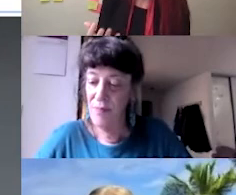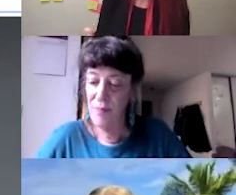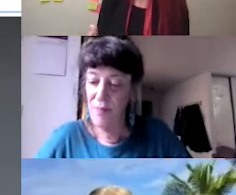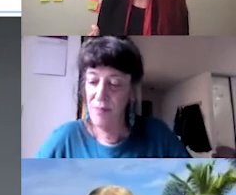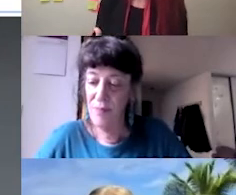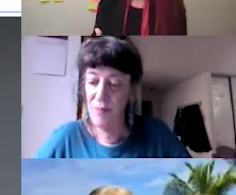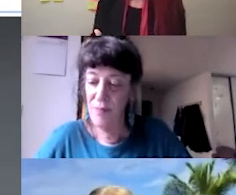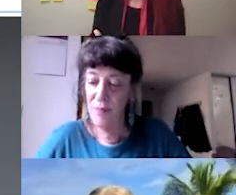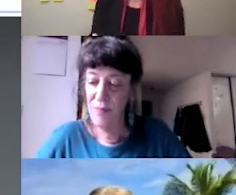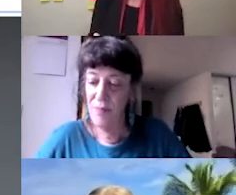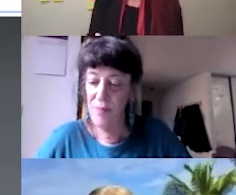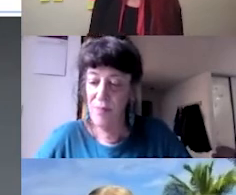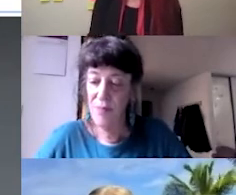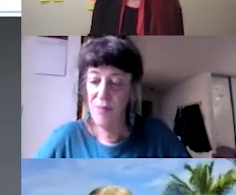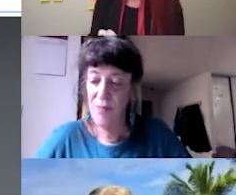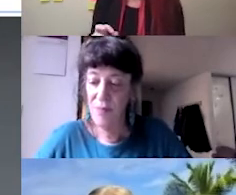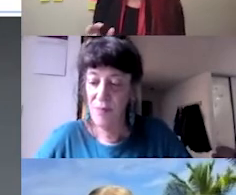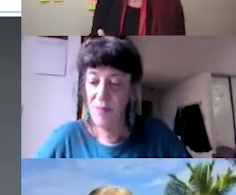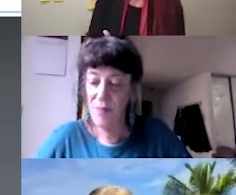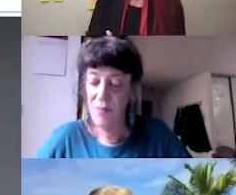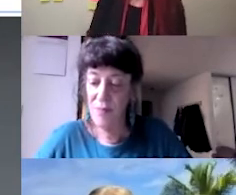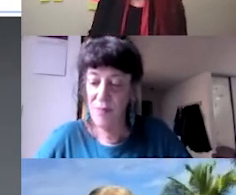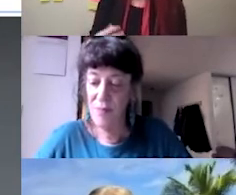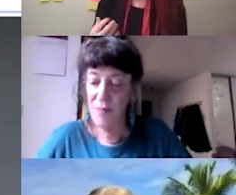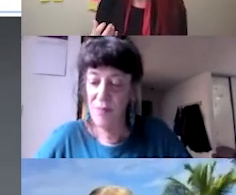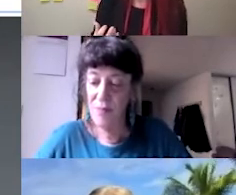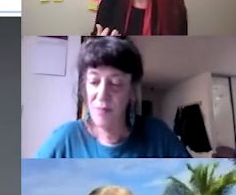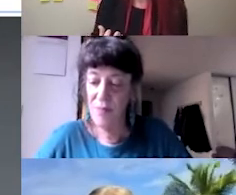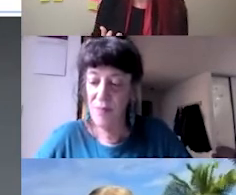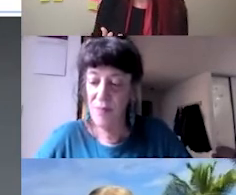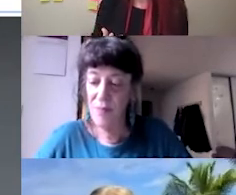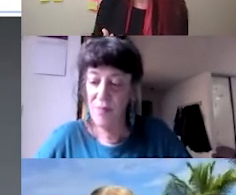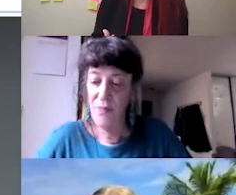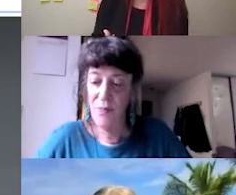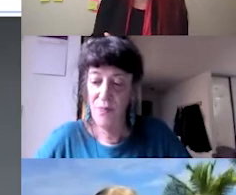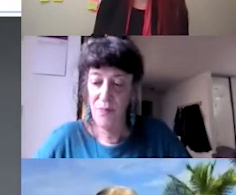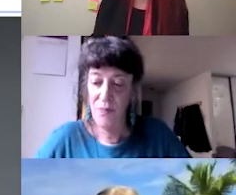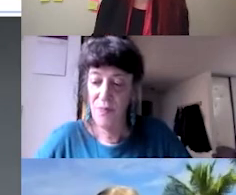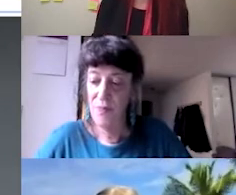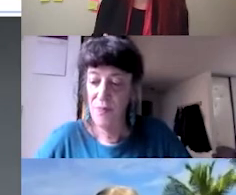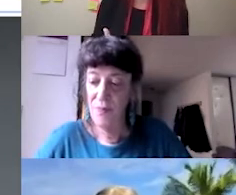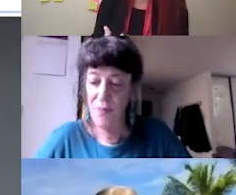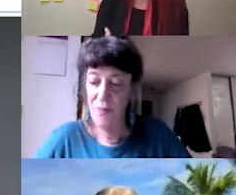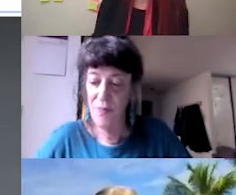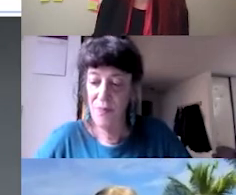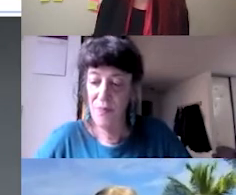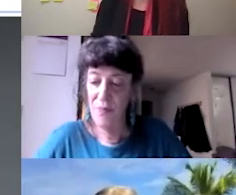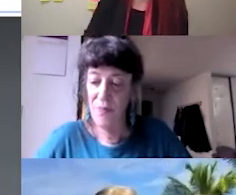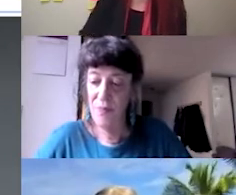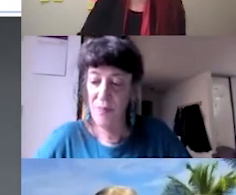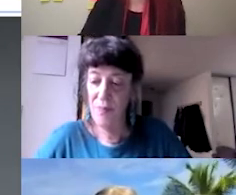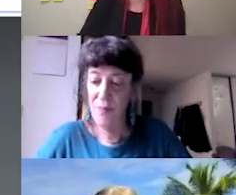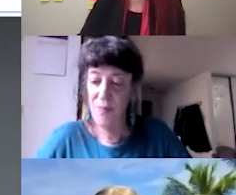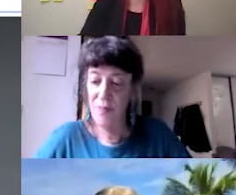then enhance, support, empower, and most of all become an